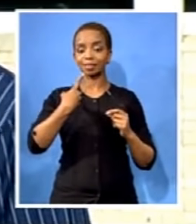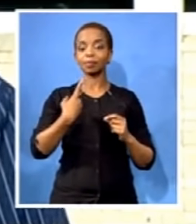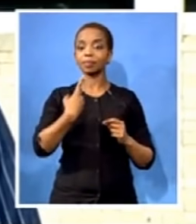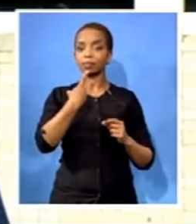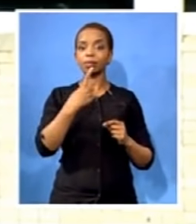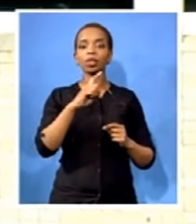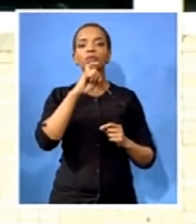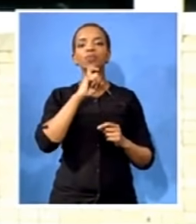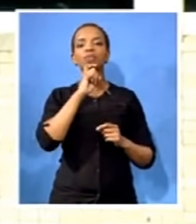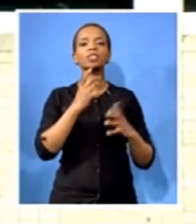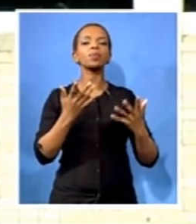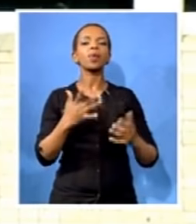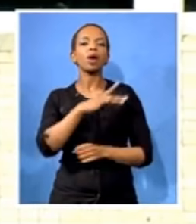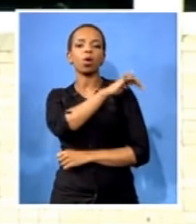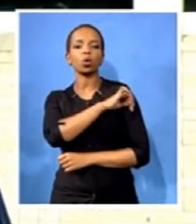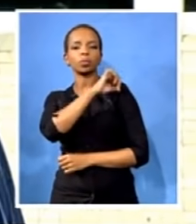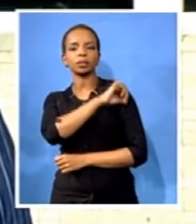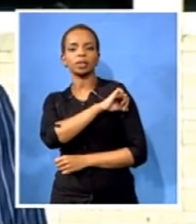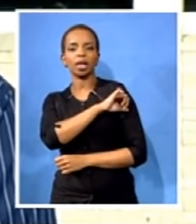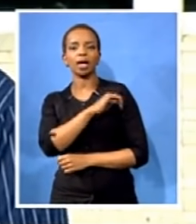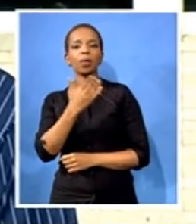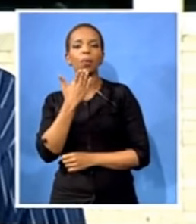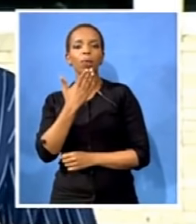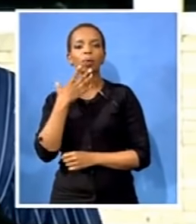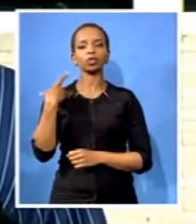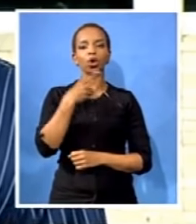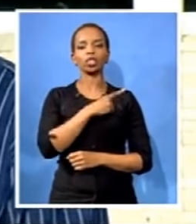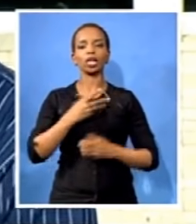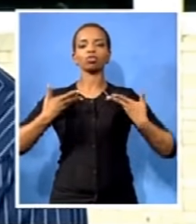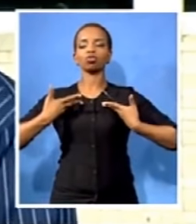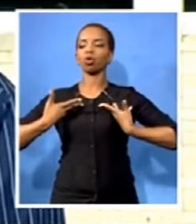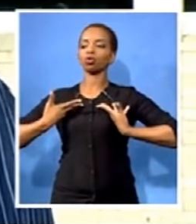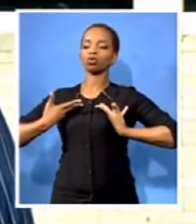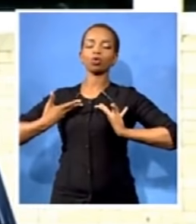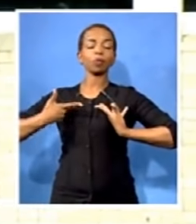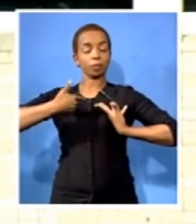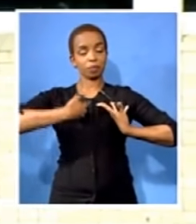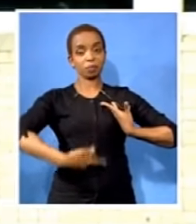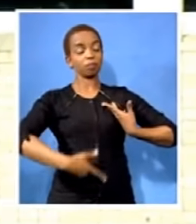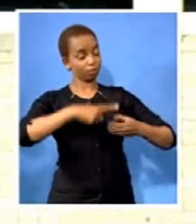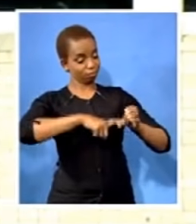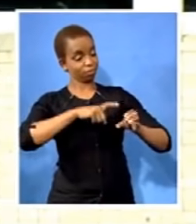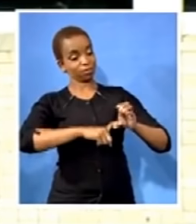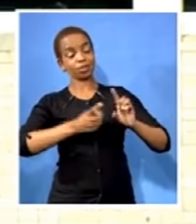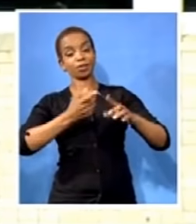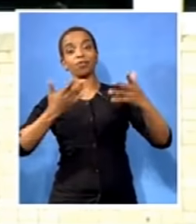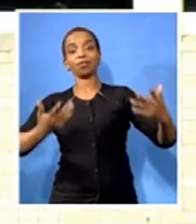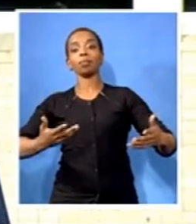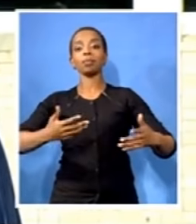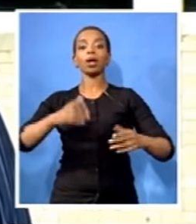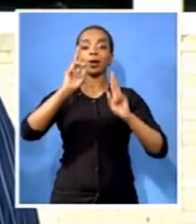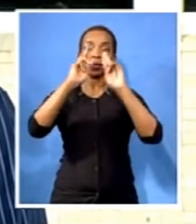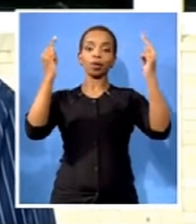advanced doctors like myself, who are qualified from the University of Wisdom. Now doctors